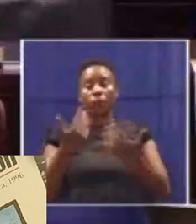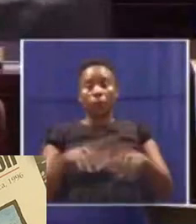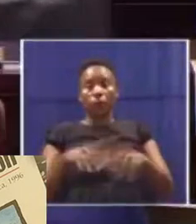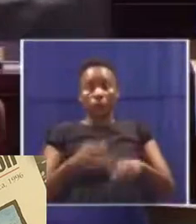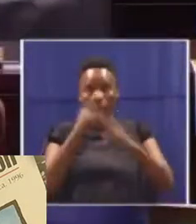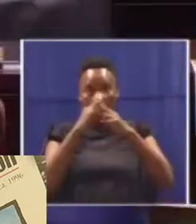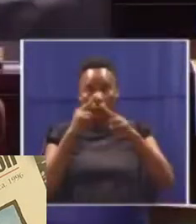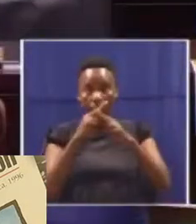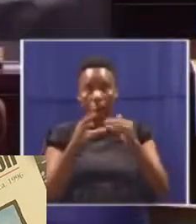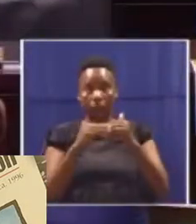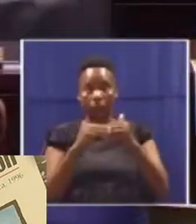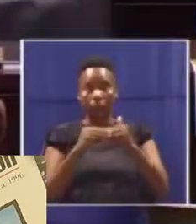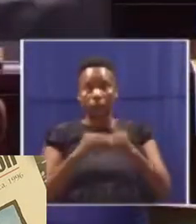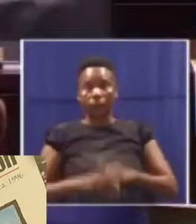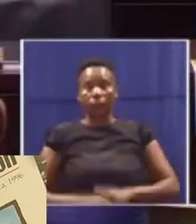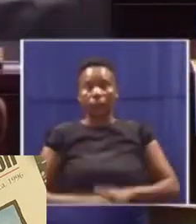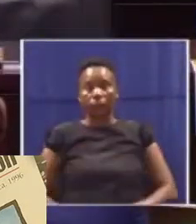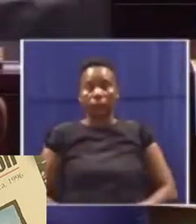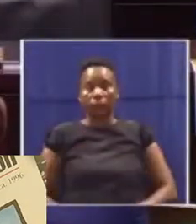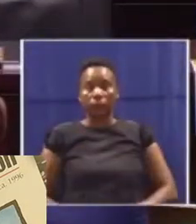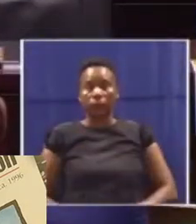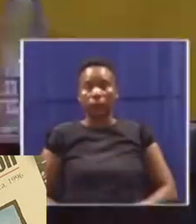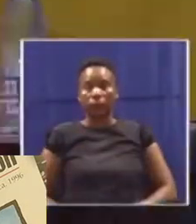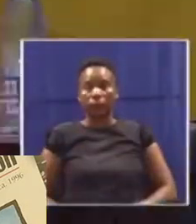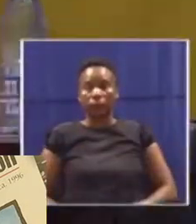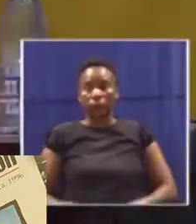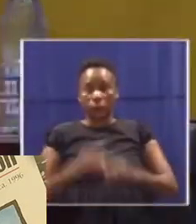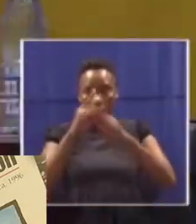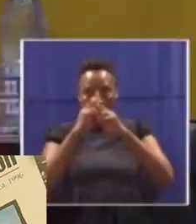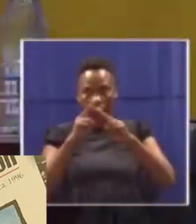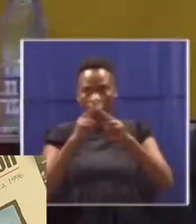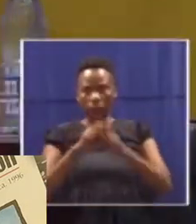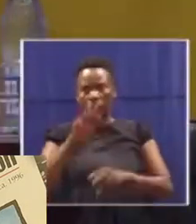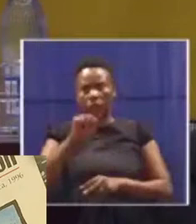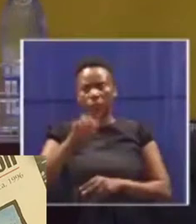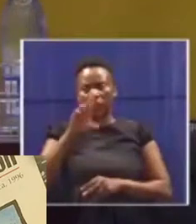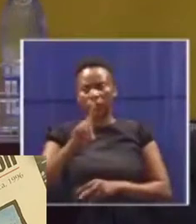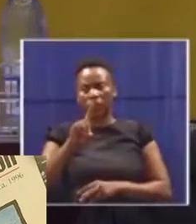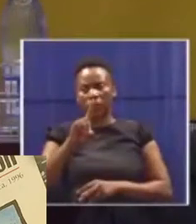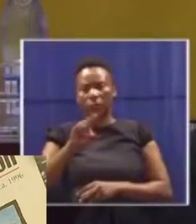Member. The Honourable M.D. Tsangwa.